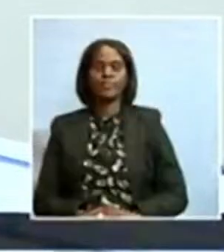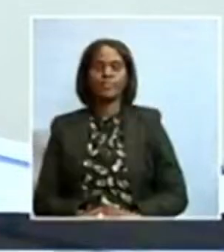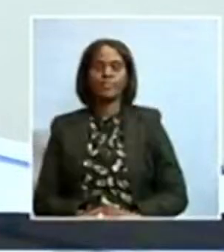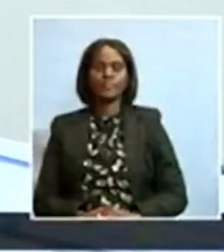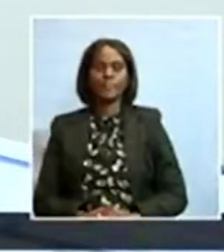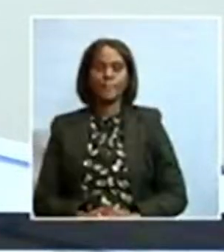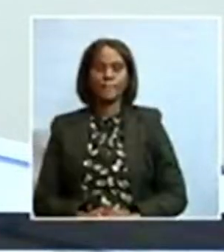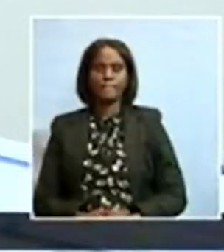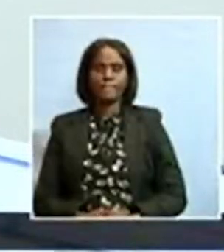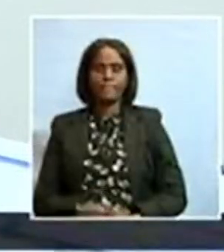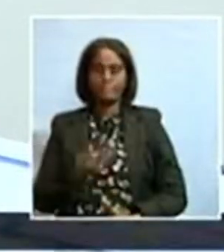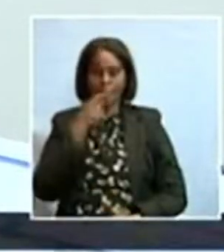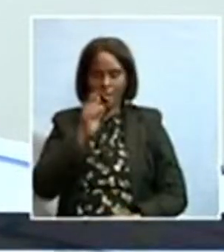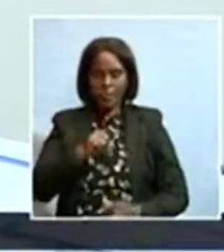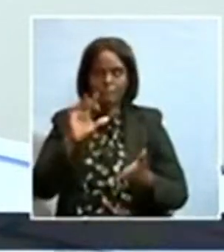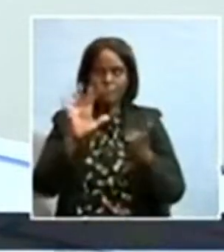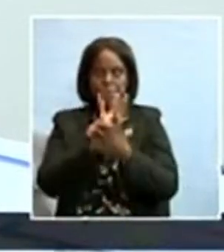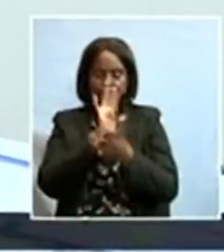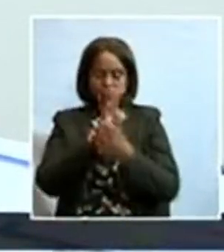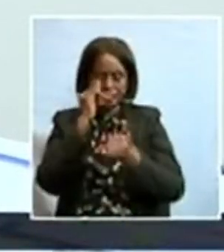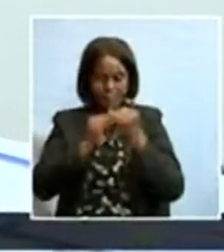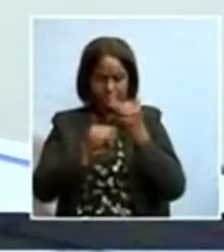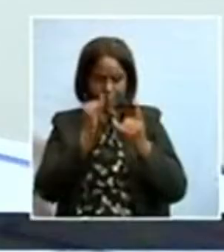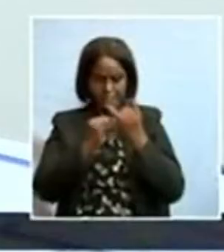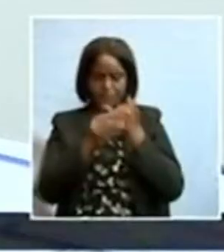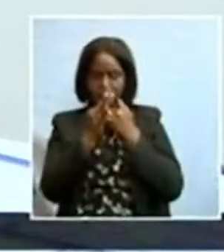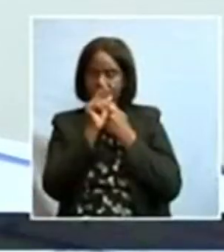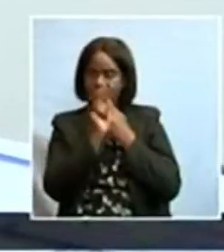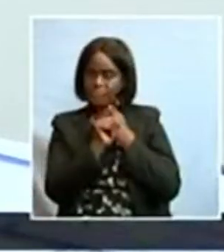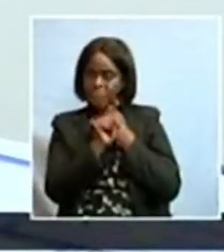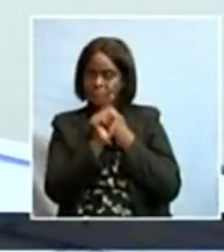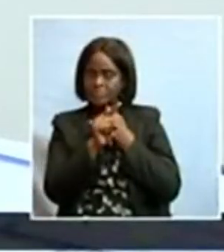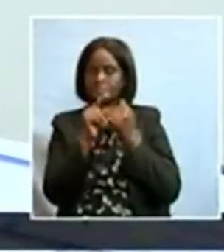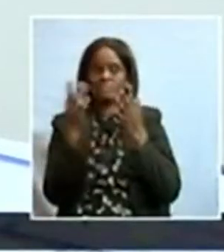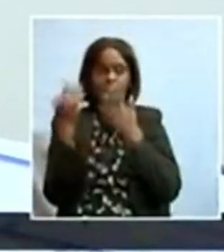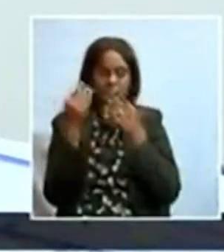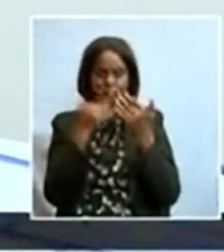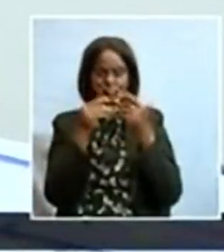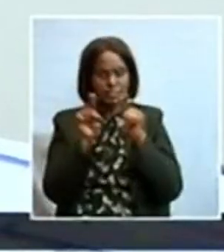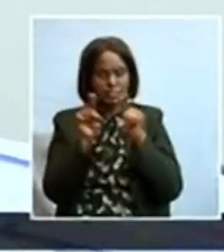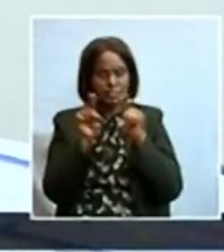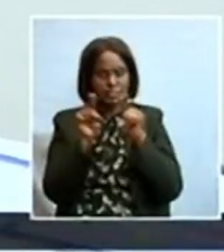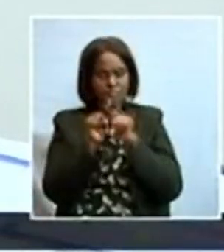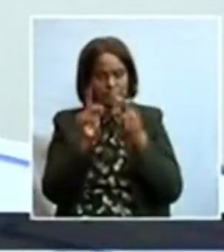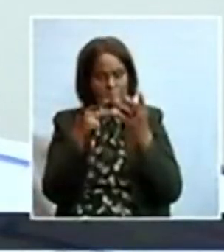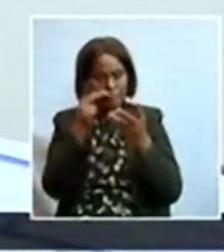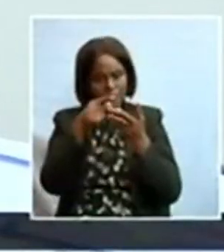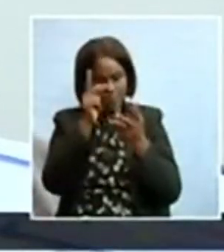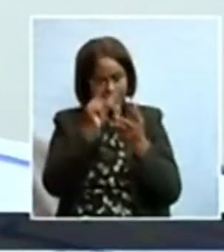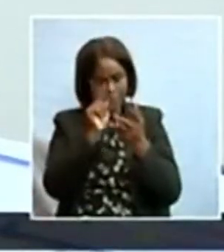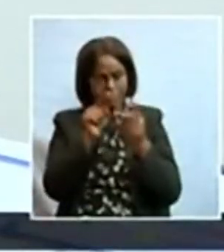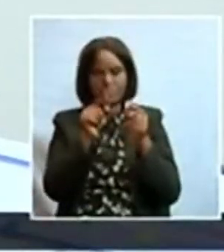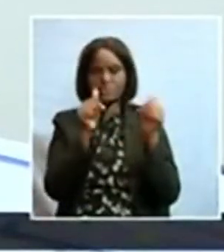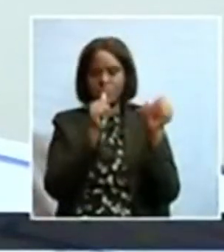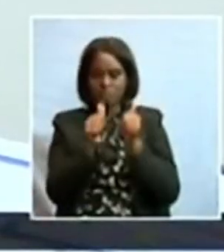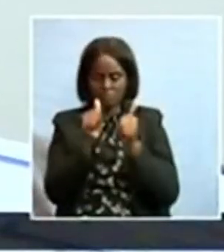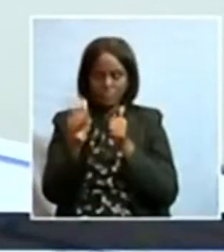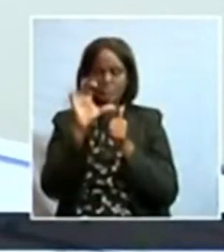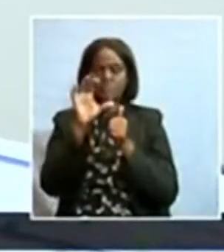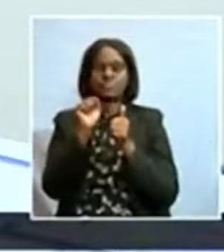You must expedite the completion of the ablution block as a priority, acting